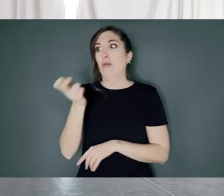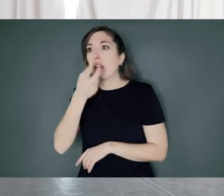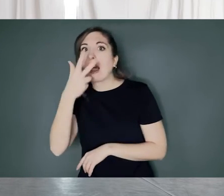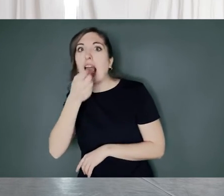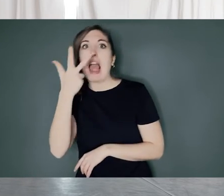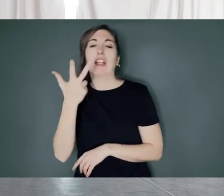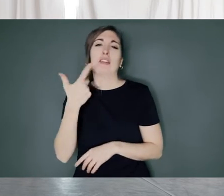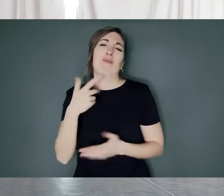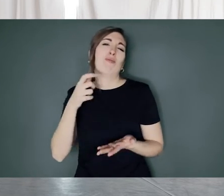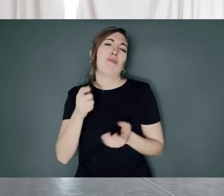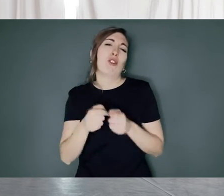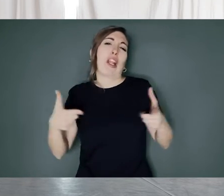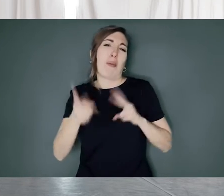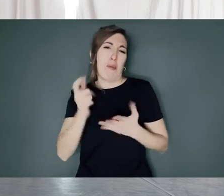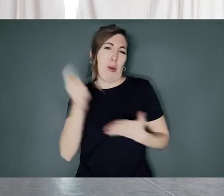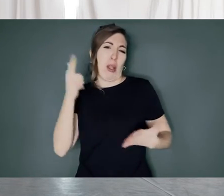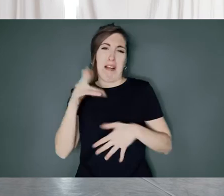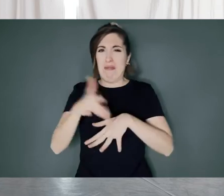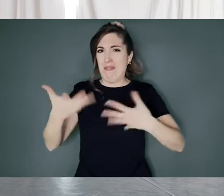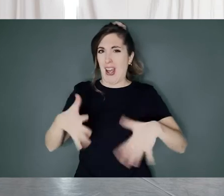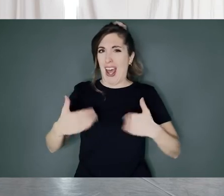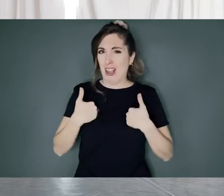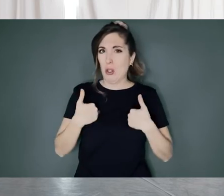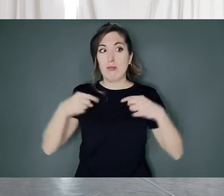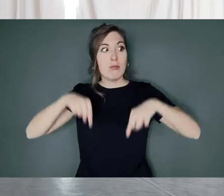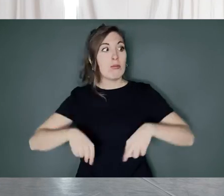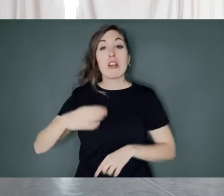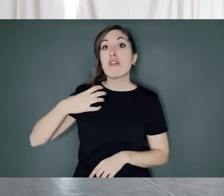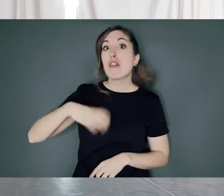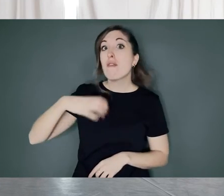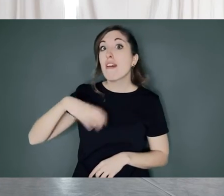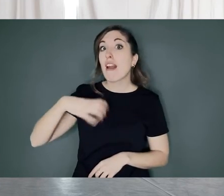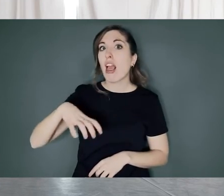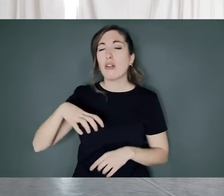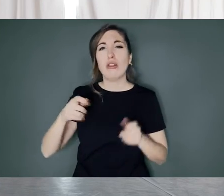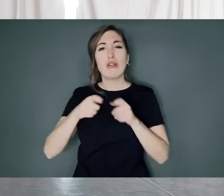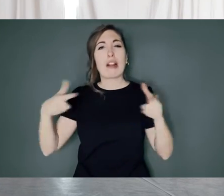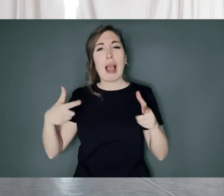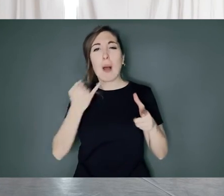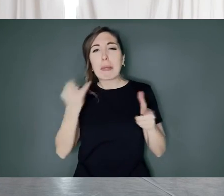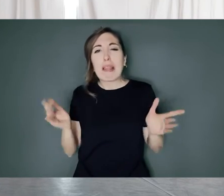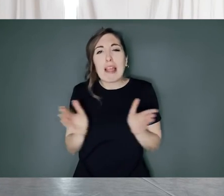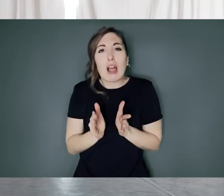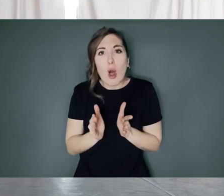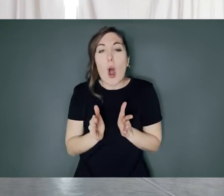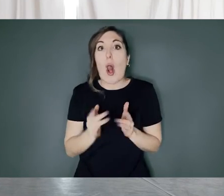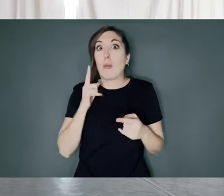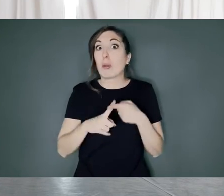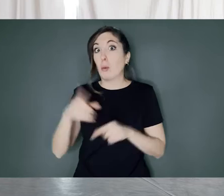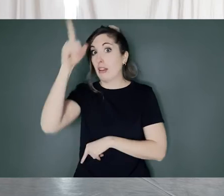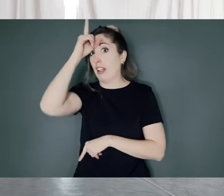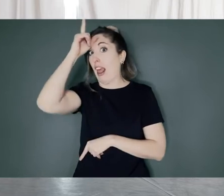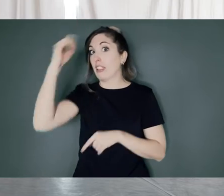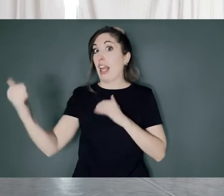Italy. I've visited Milan, Florence, the big cities. But Rovereto is